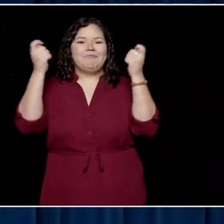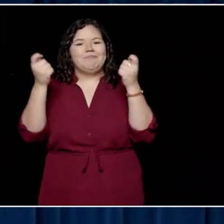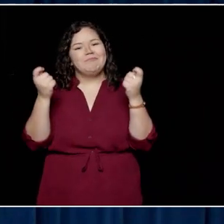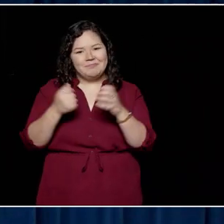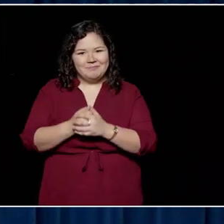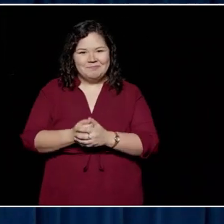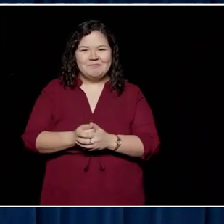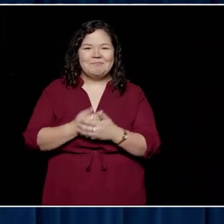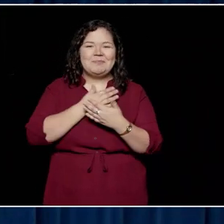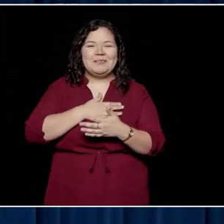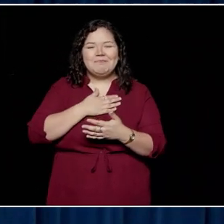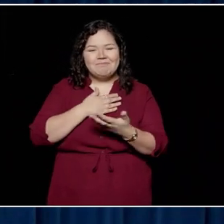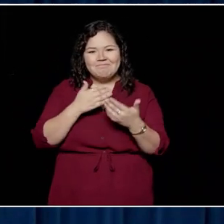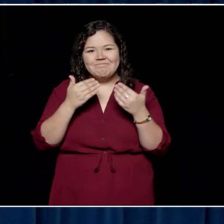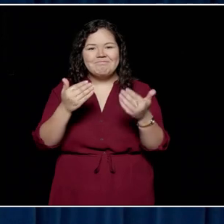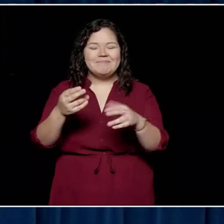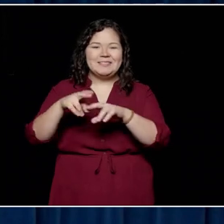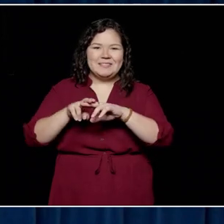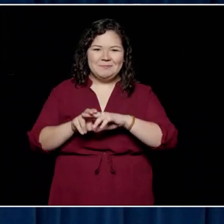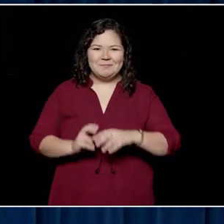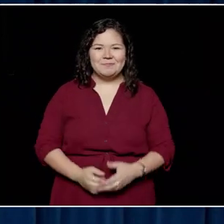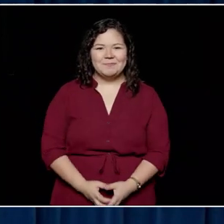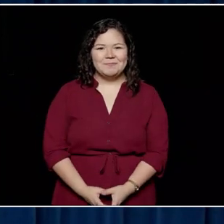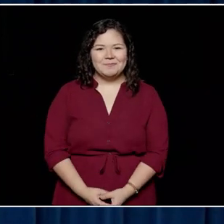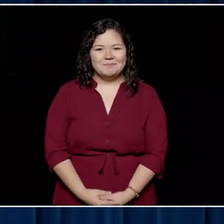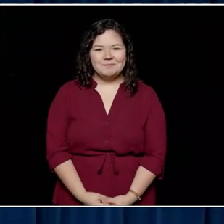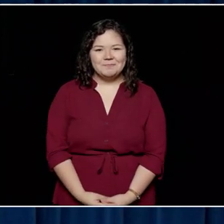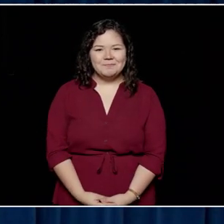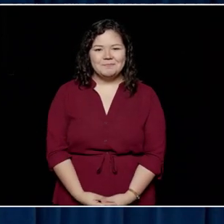occasion. Please be seated.